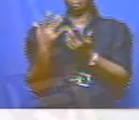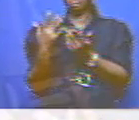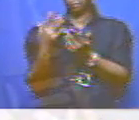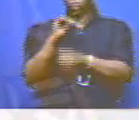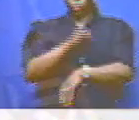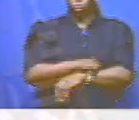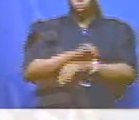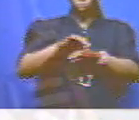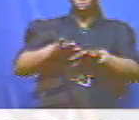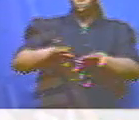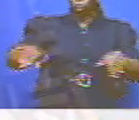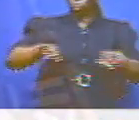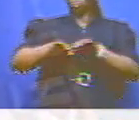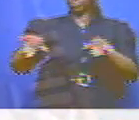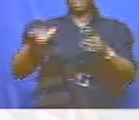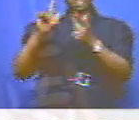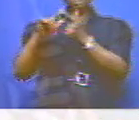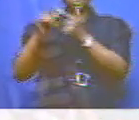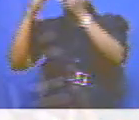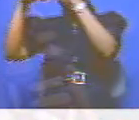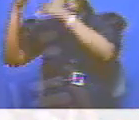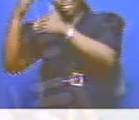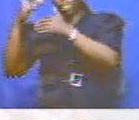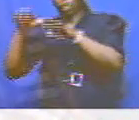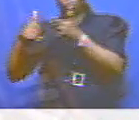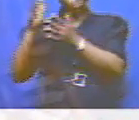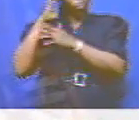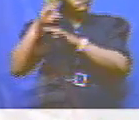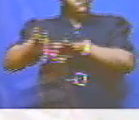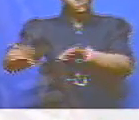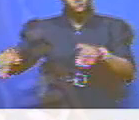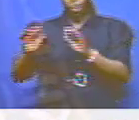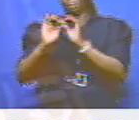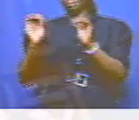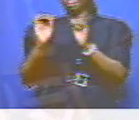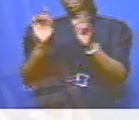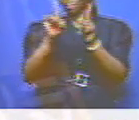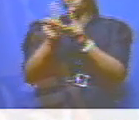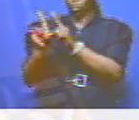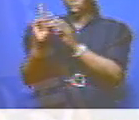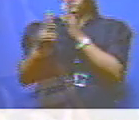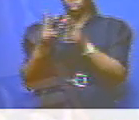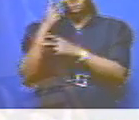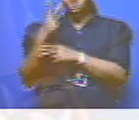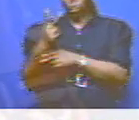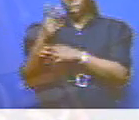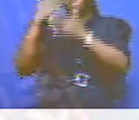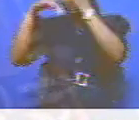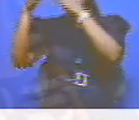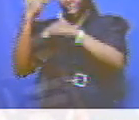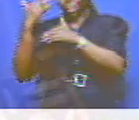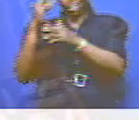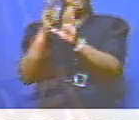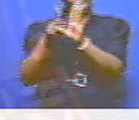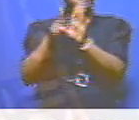school swimming to, say, university or college swimming. And also, if you look at our universities, they don't